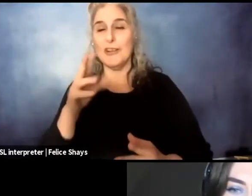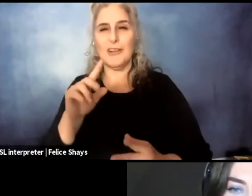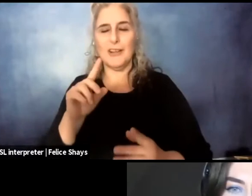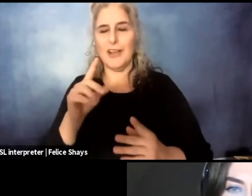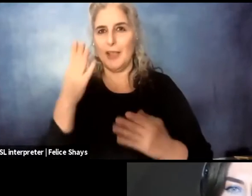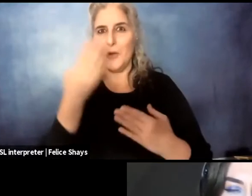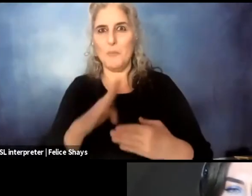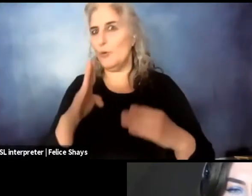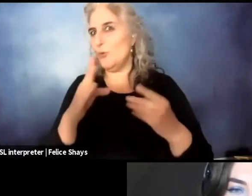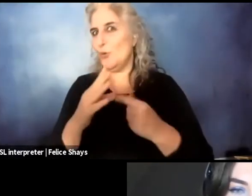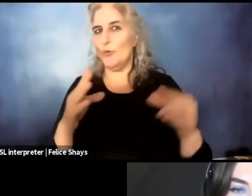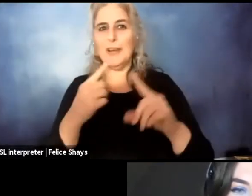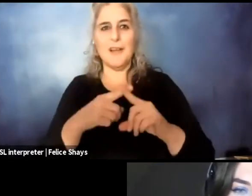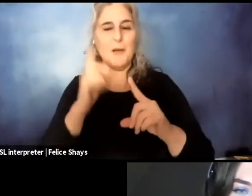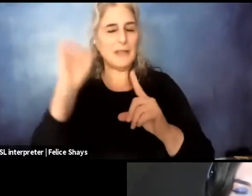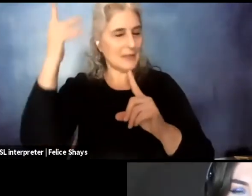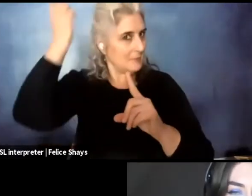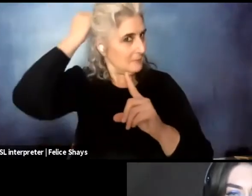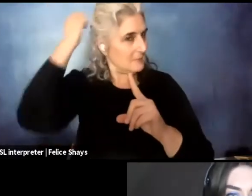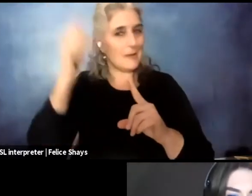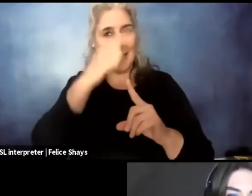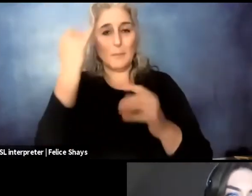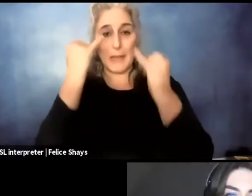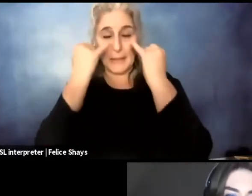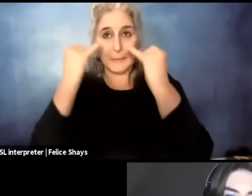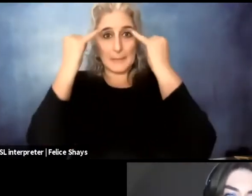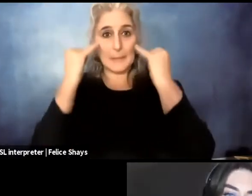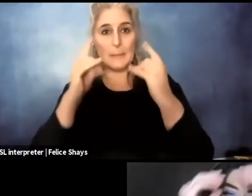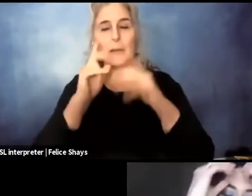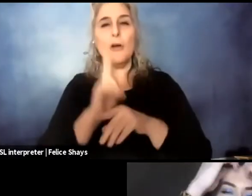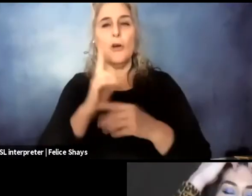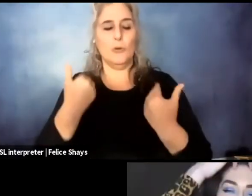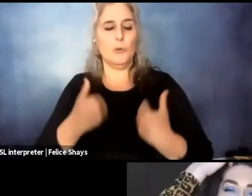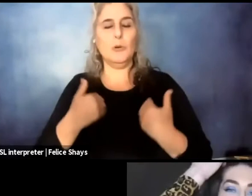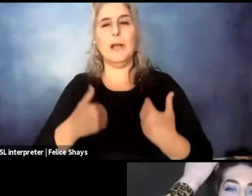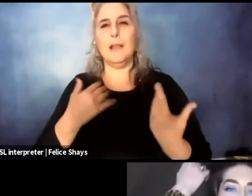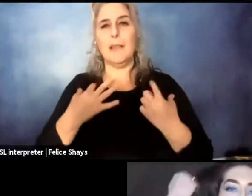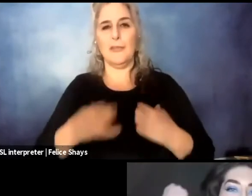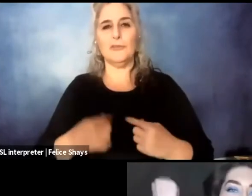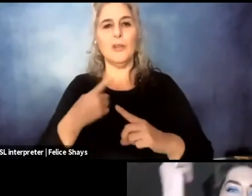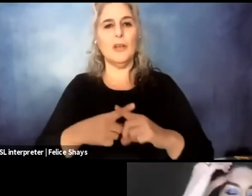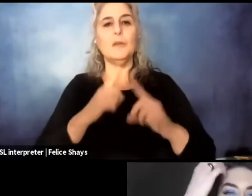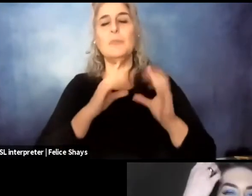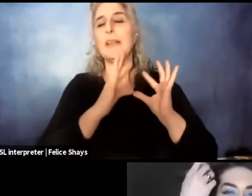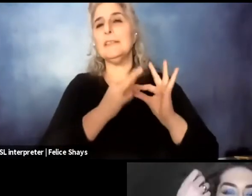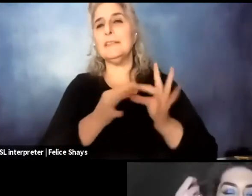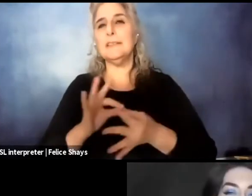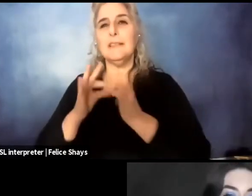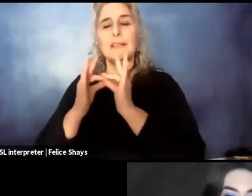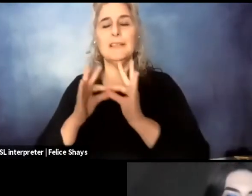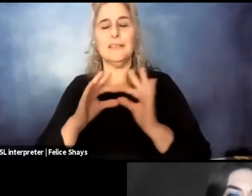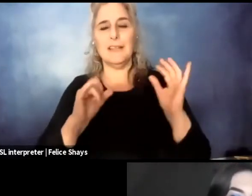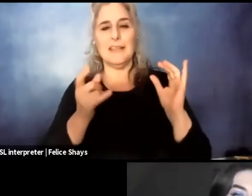knot, black eyeliner, a leather top, a silver chain, and black